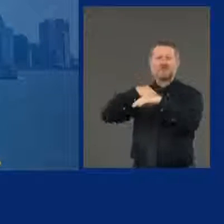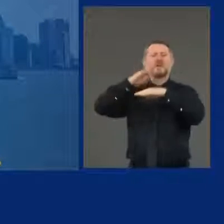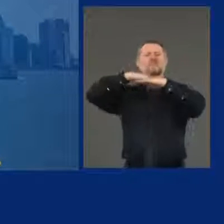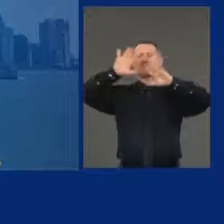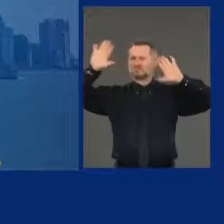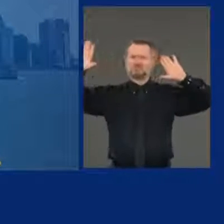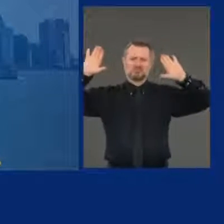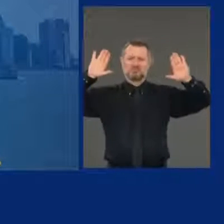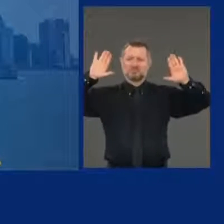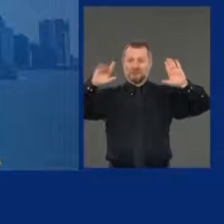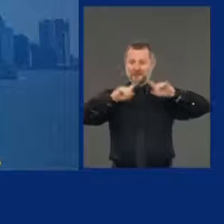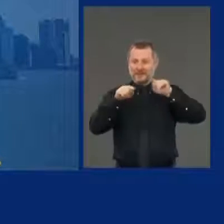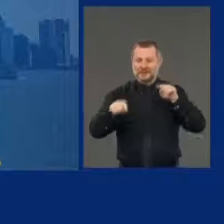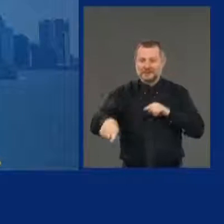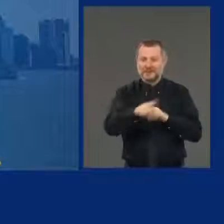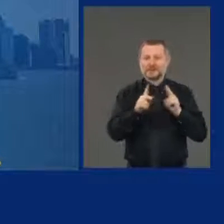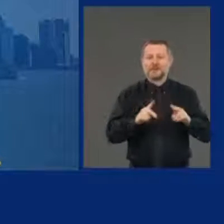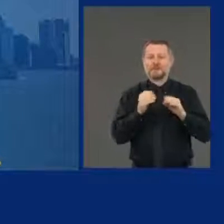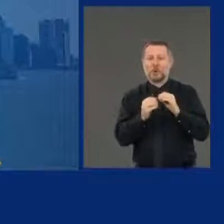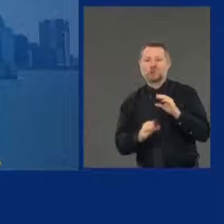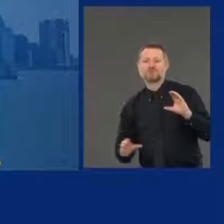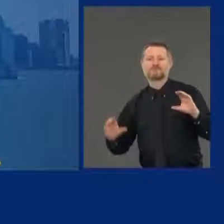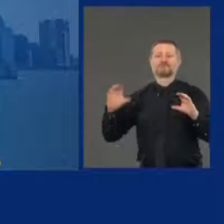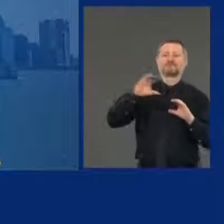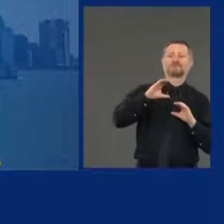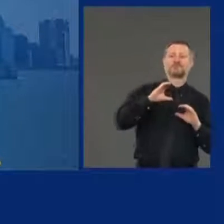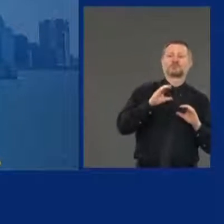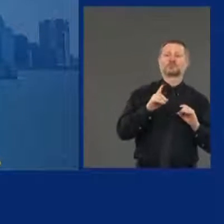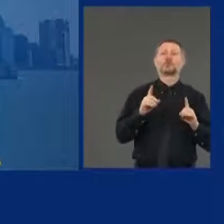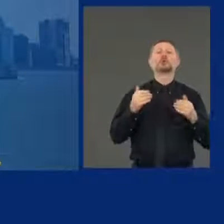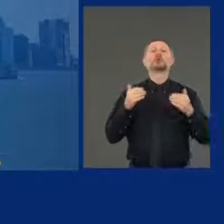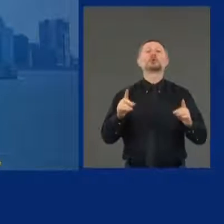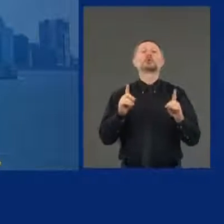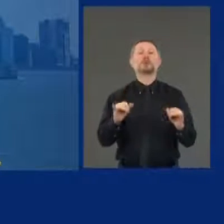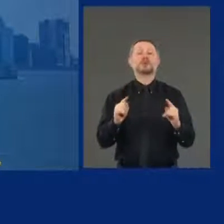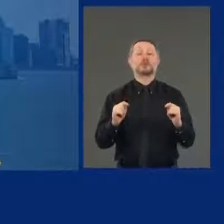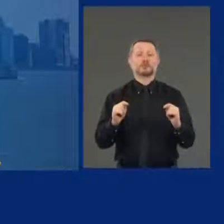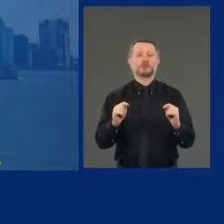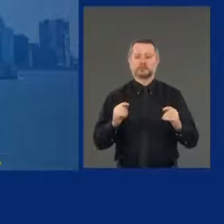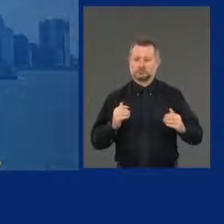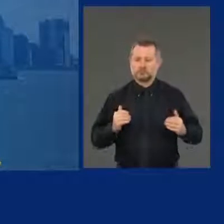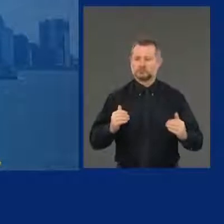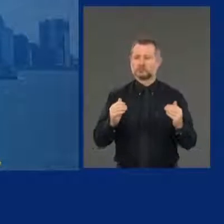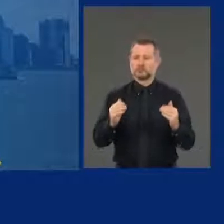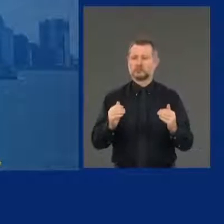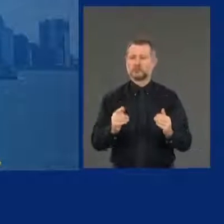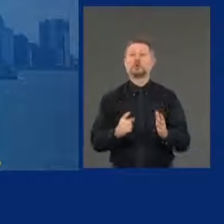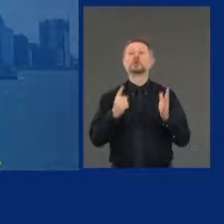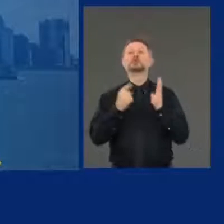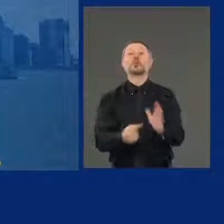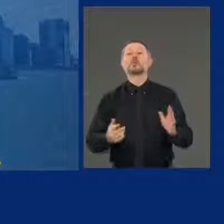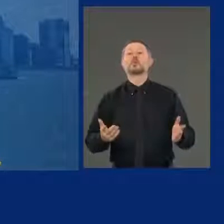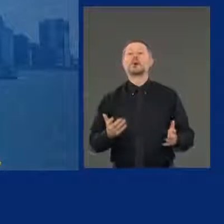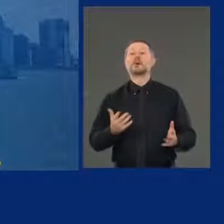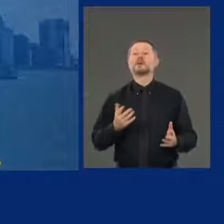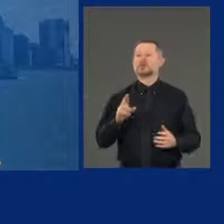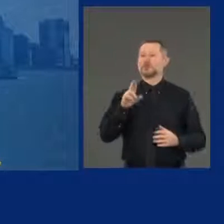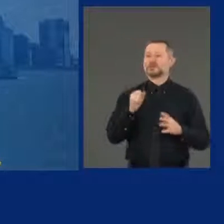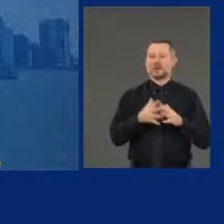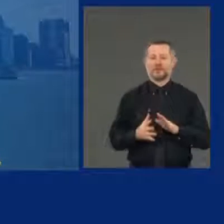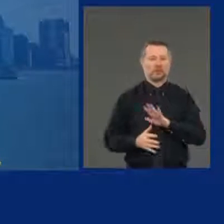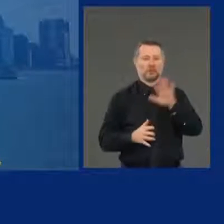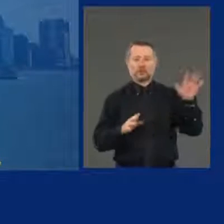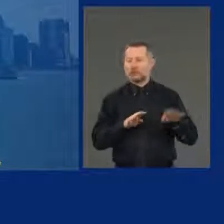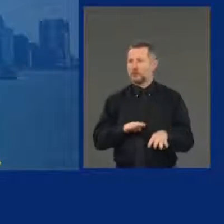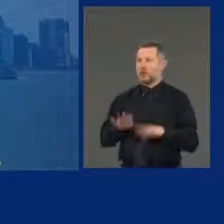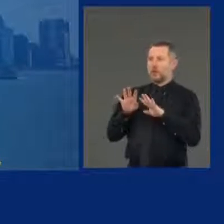local community. Do it. And let New York be the state that